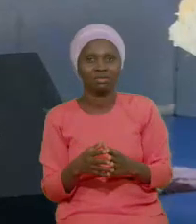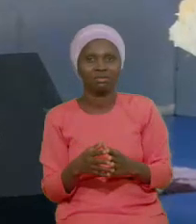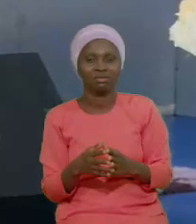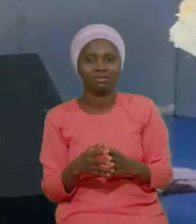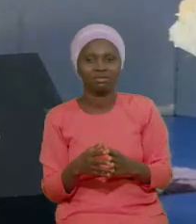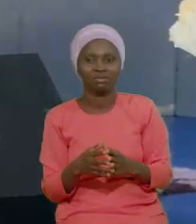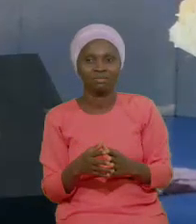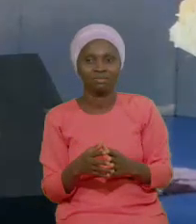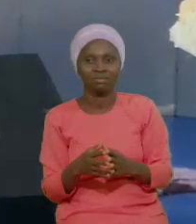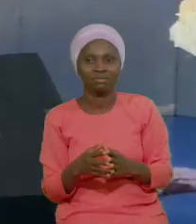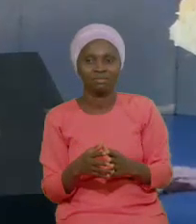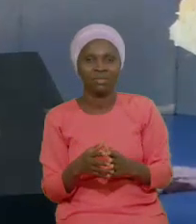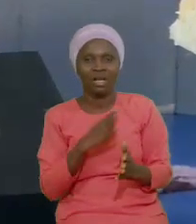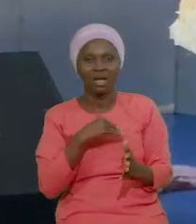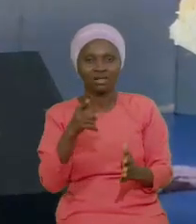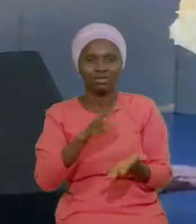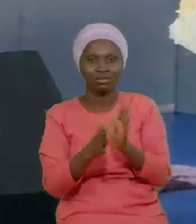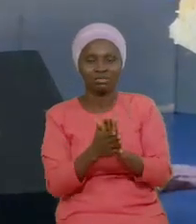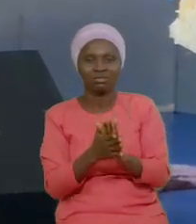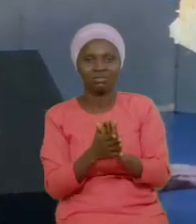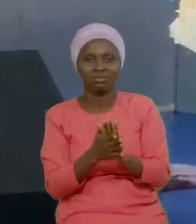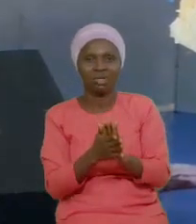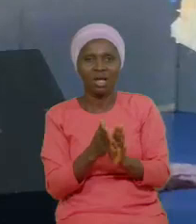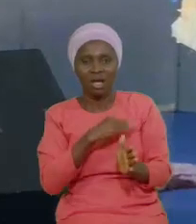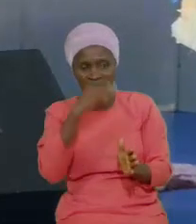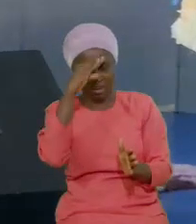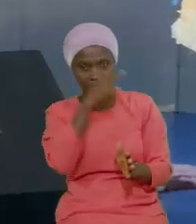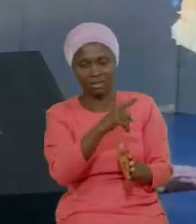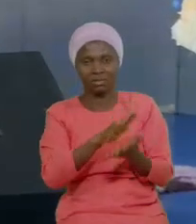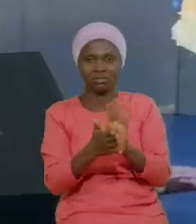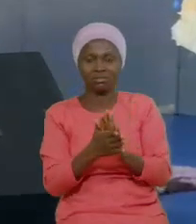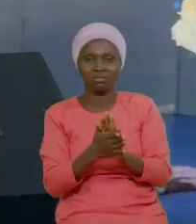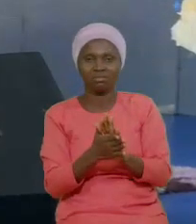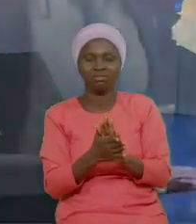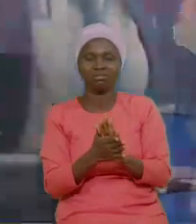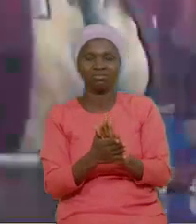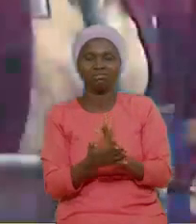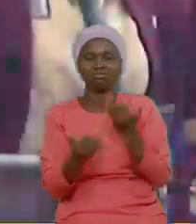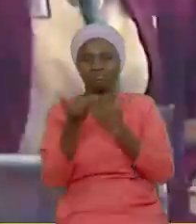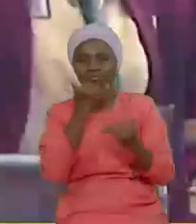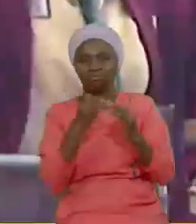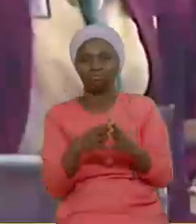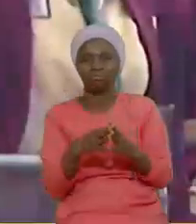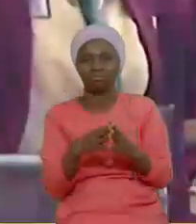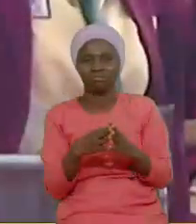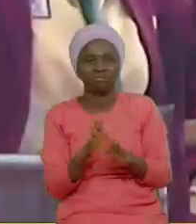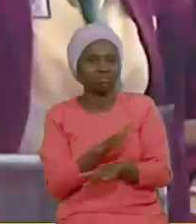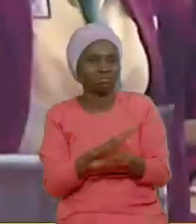If you get offended, he didn't praise me, he didn't appreciate